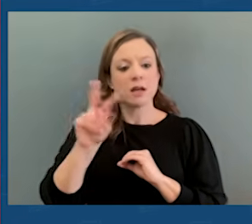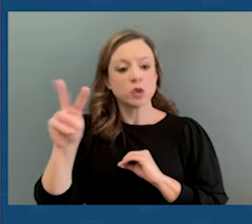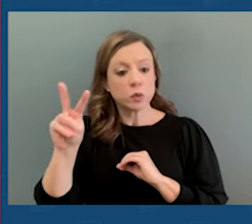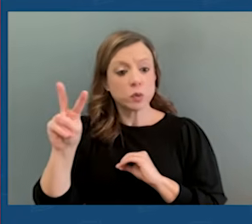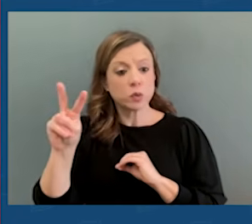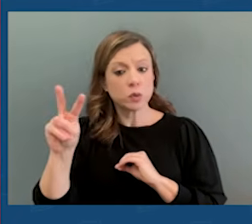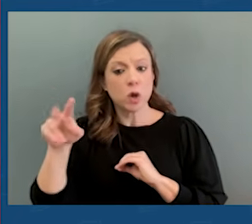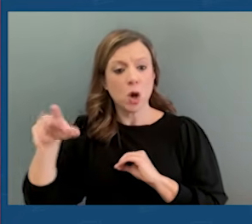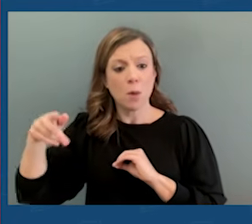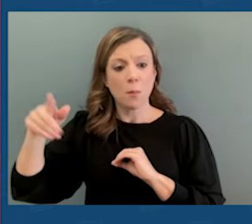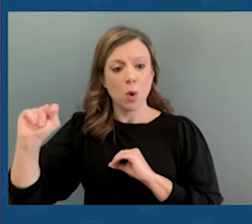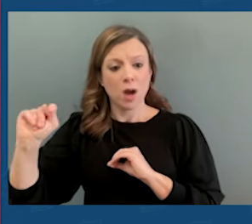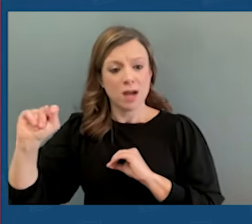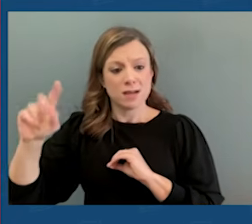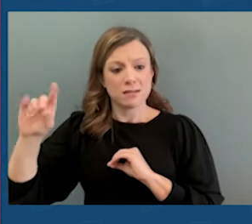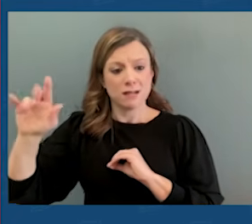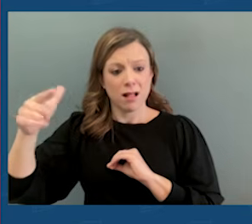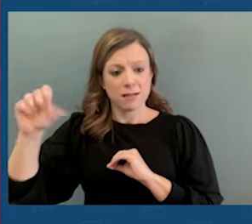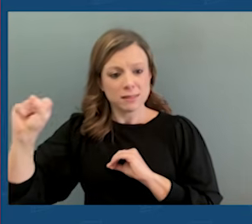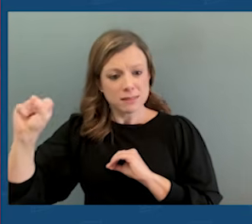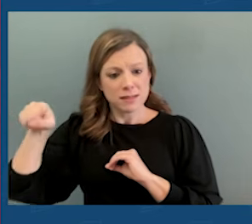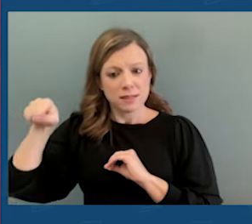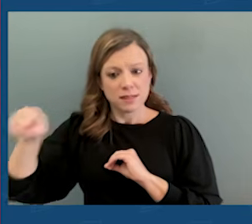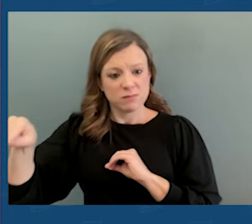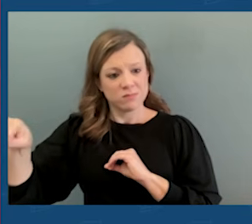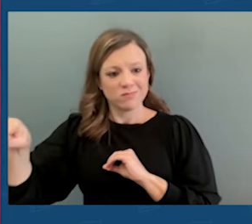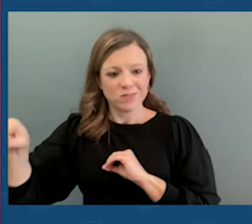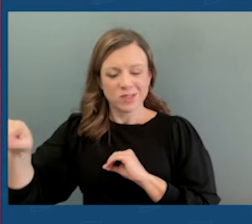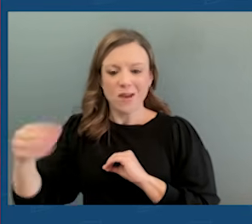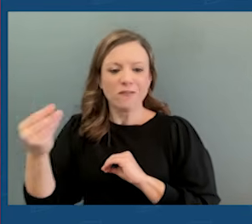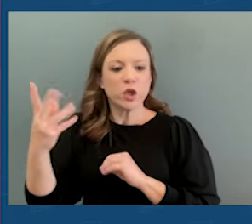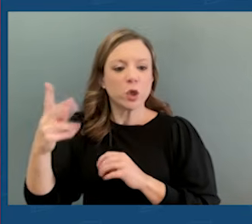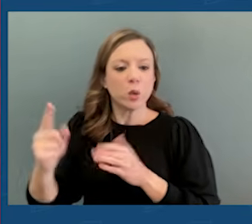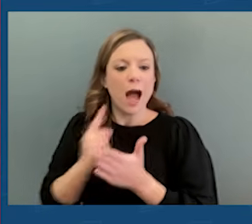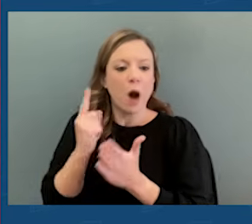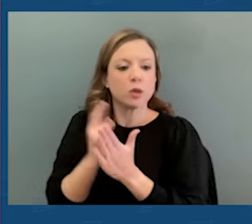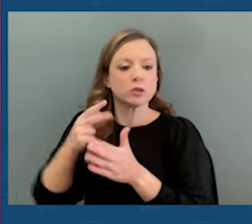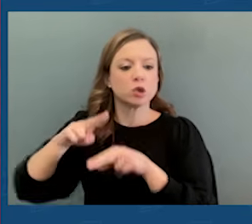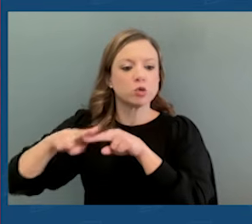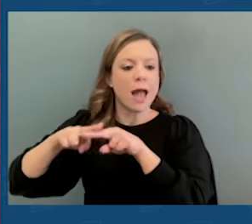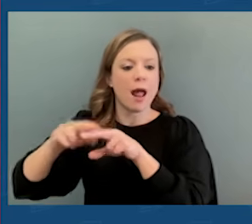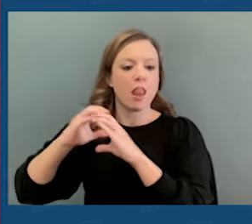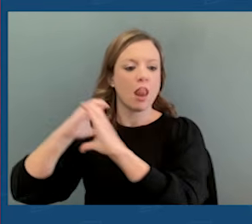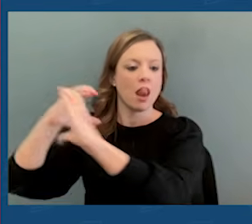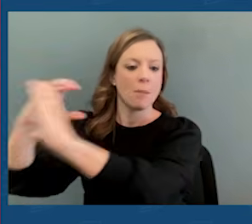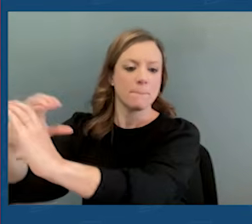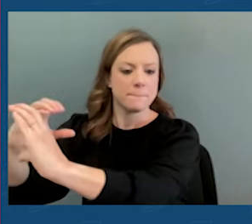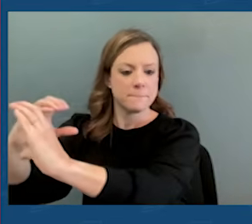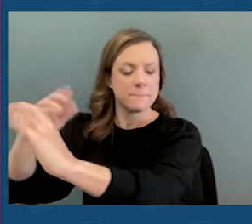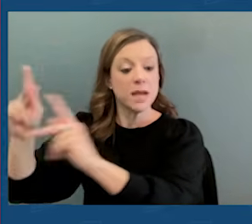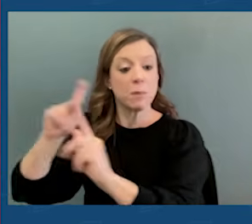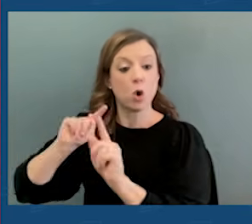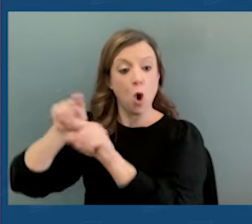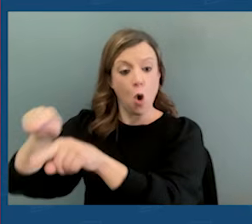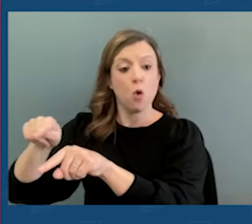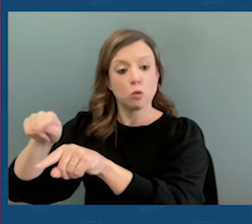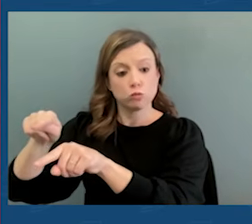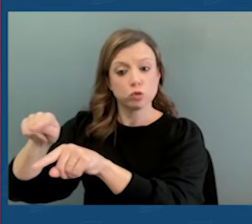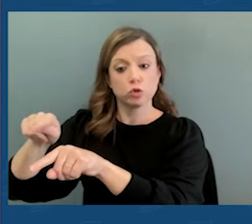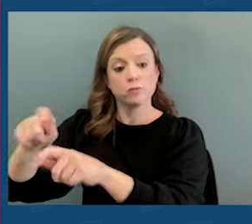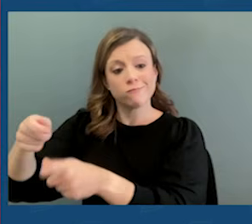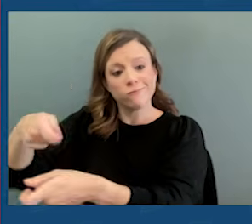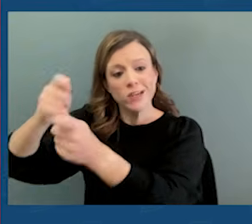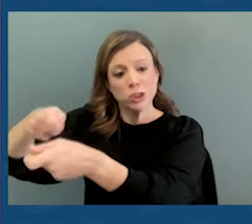people, just a few hours by train from here. People traveled up there to get fresh air and fish for trout. It was idyllic.